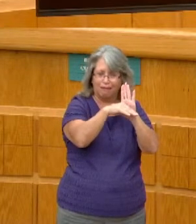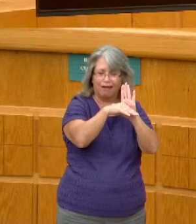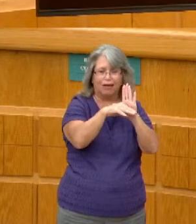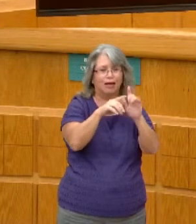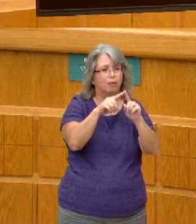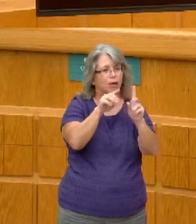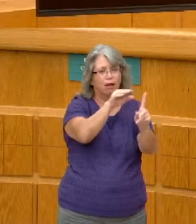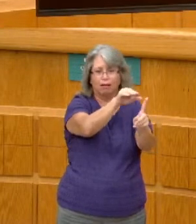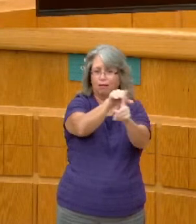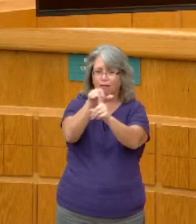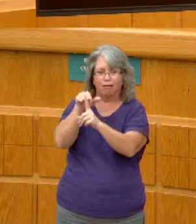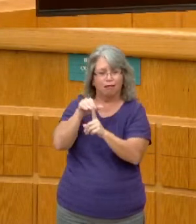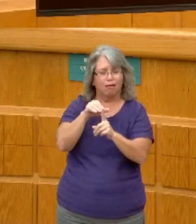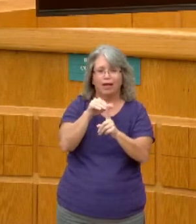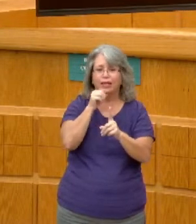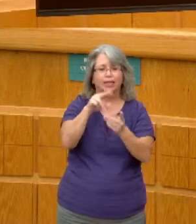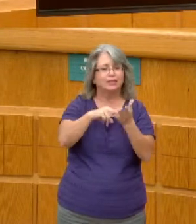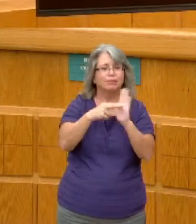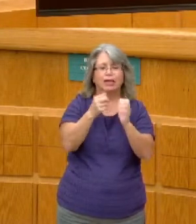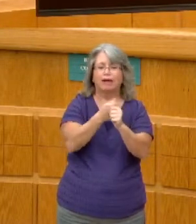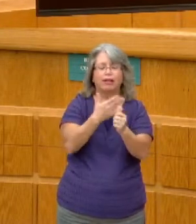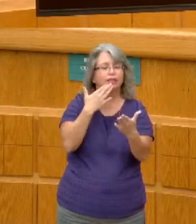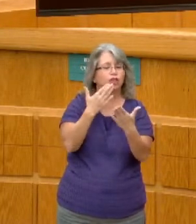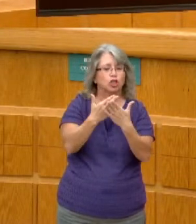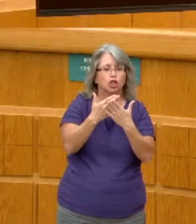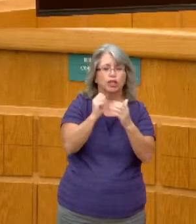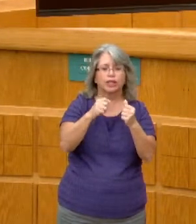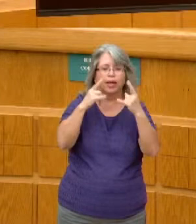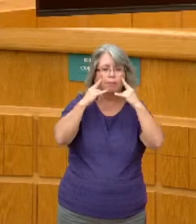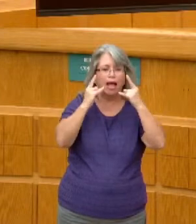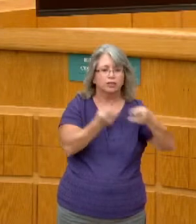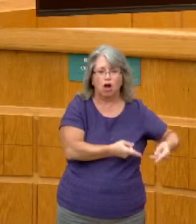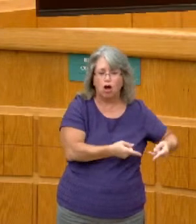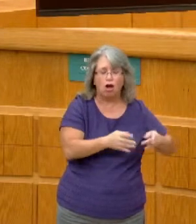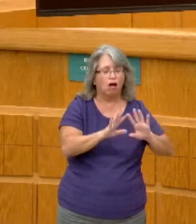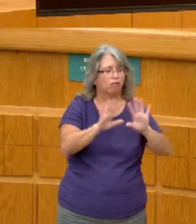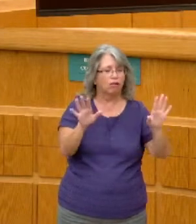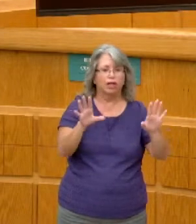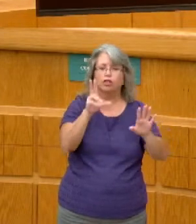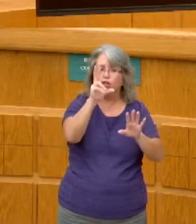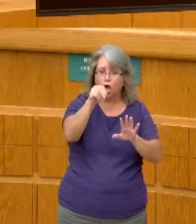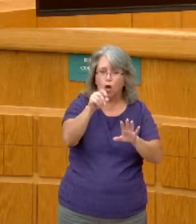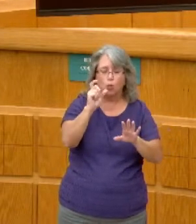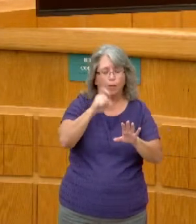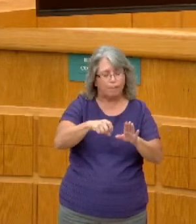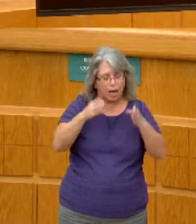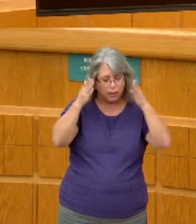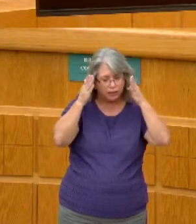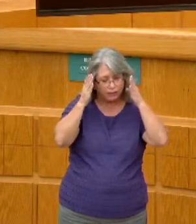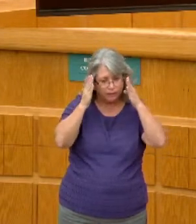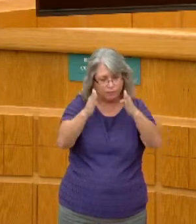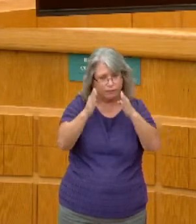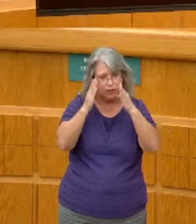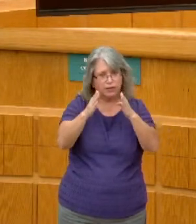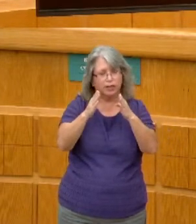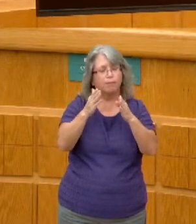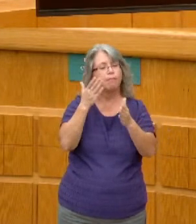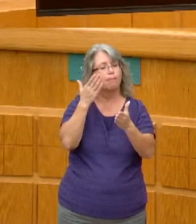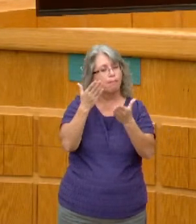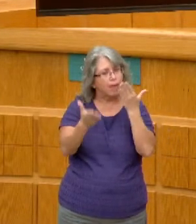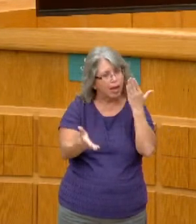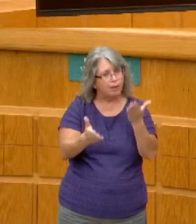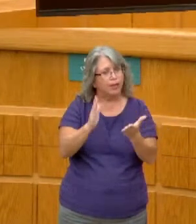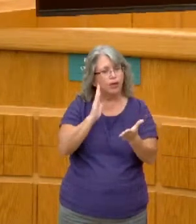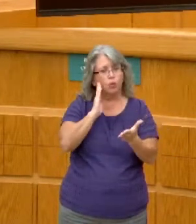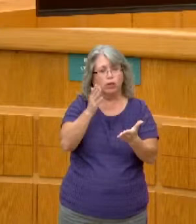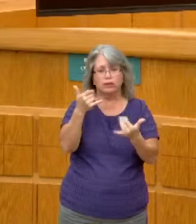mask. So we actually really need to concentrate and think about the next wave that is coming. Even though we're still in this current